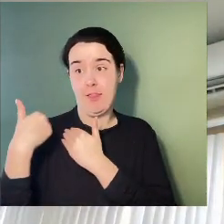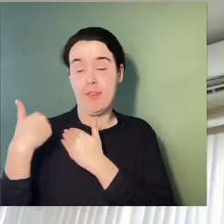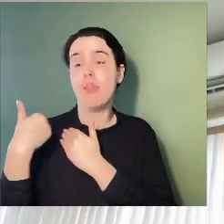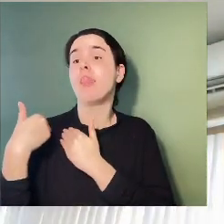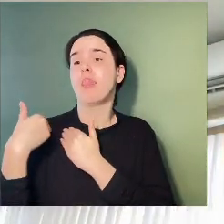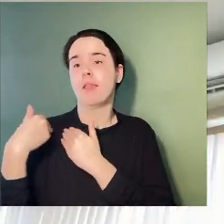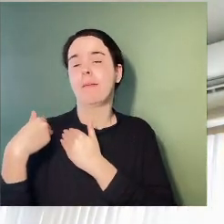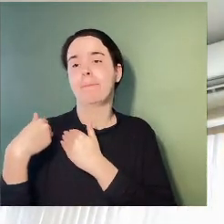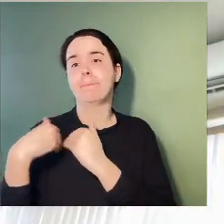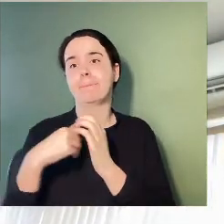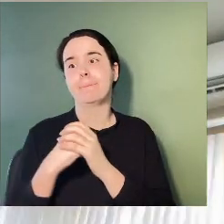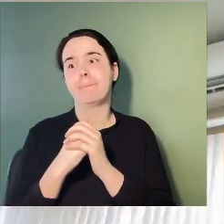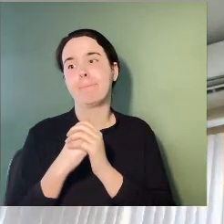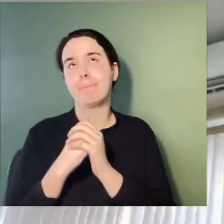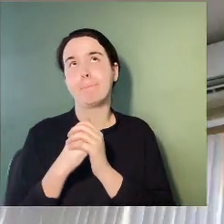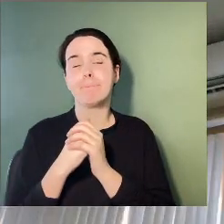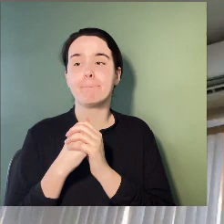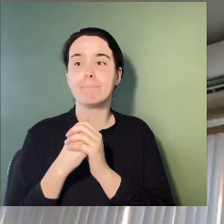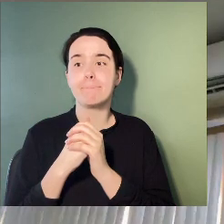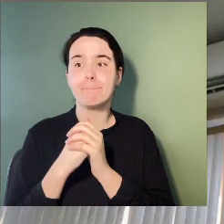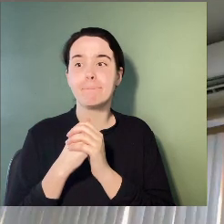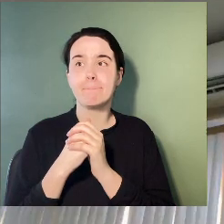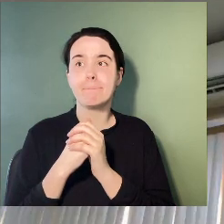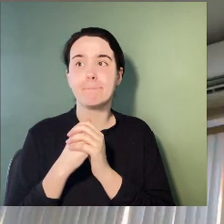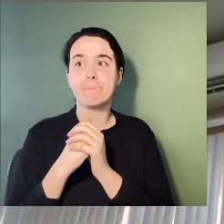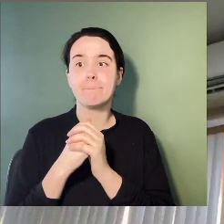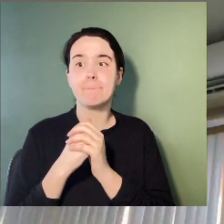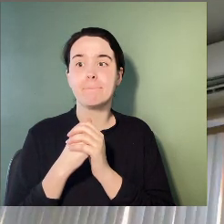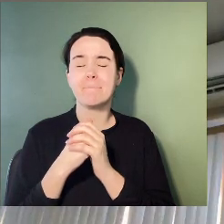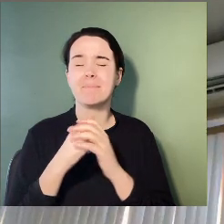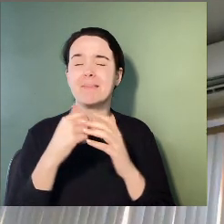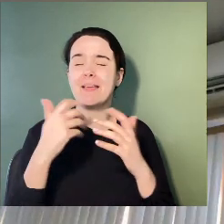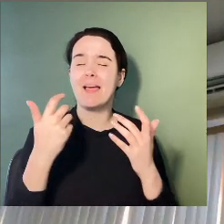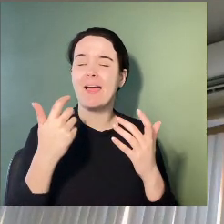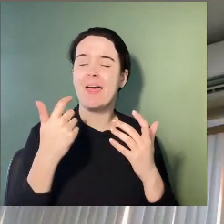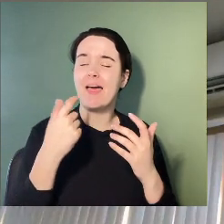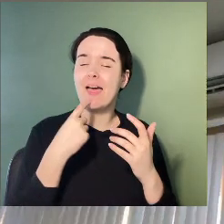So I would like to say that artificial intelligence,